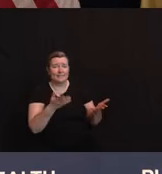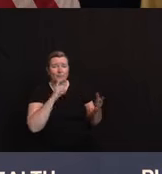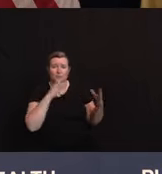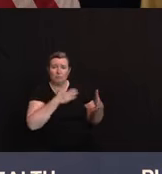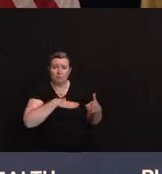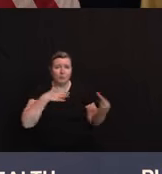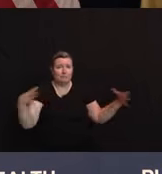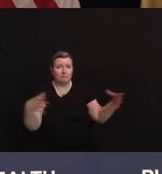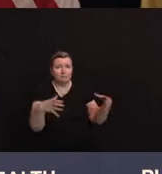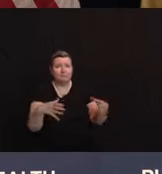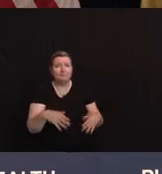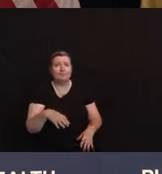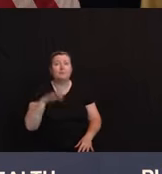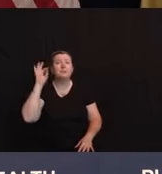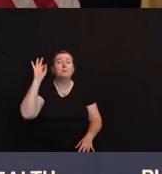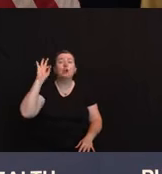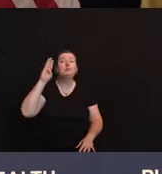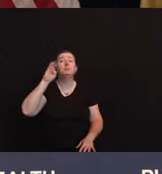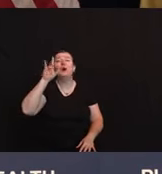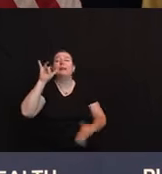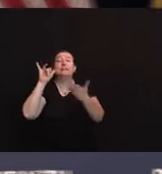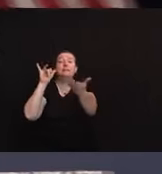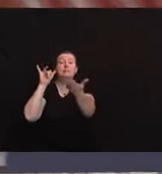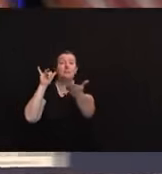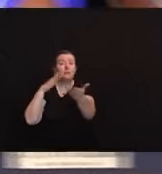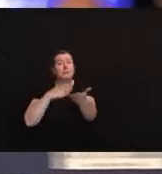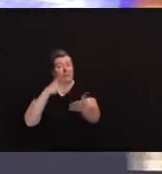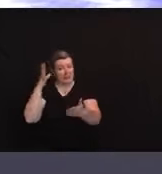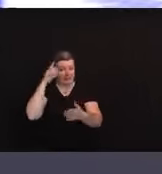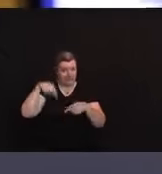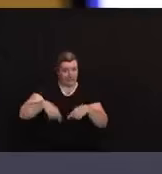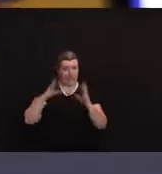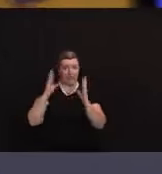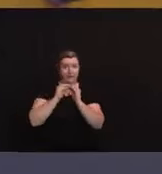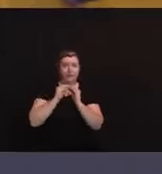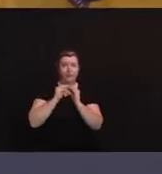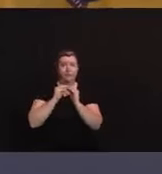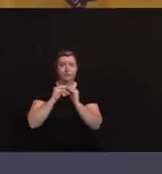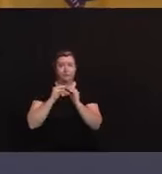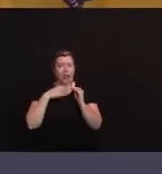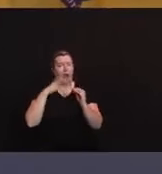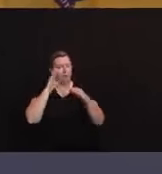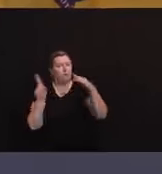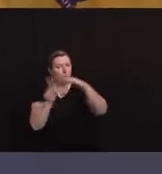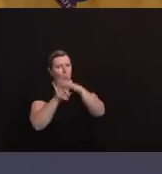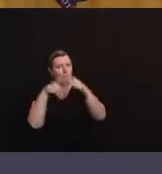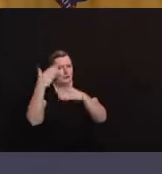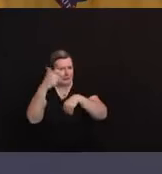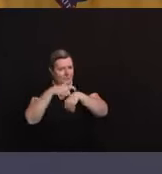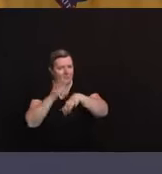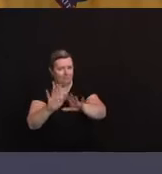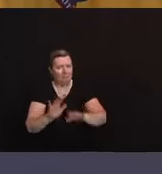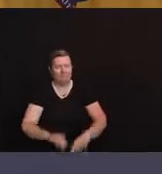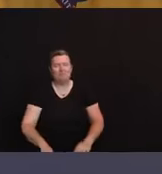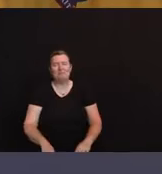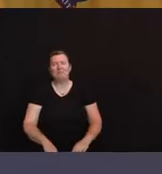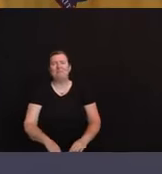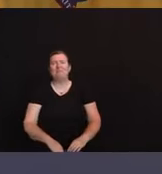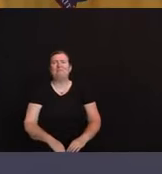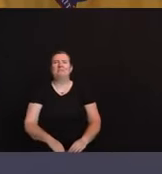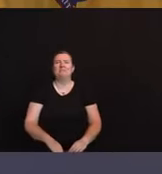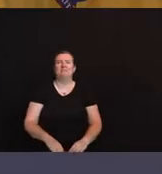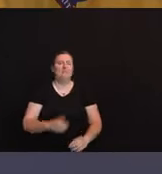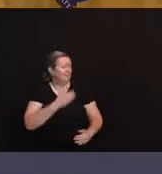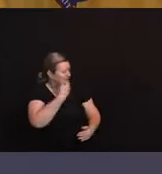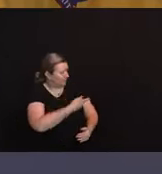listening, I'll be back. Thanks, Gov. So I got a selfie that Steffi took of you and Gerbir and the pastor, and